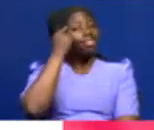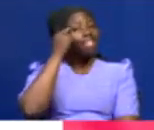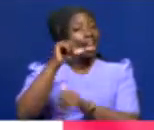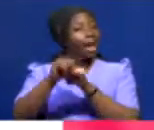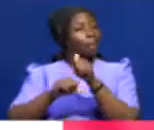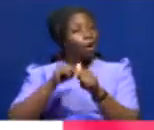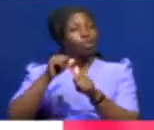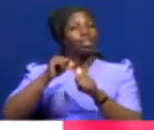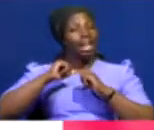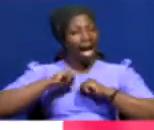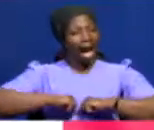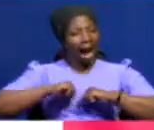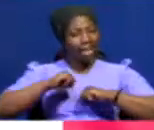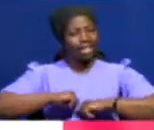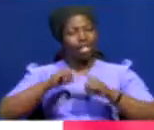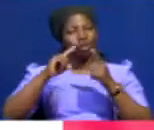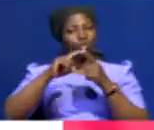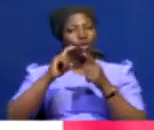the protocol.